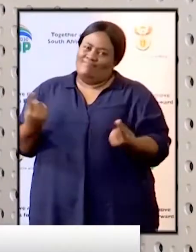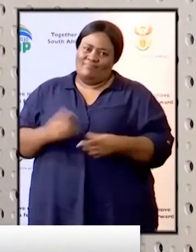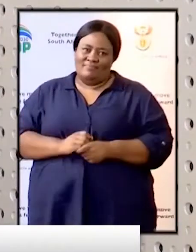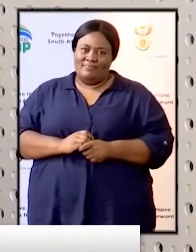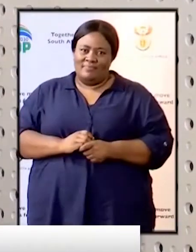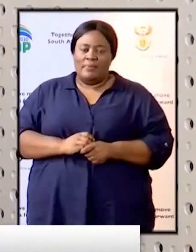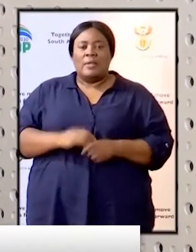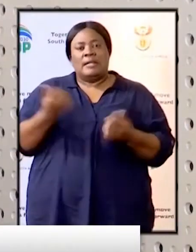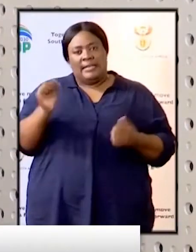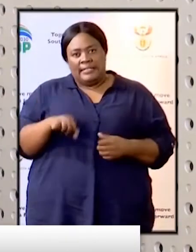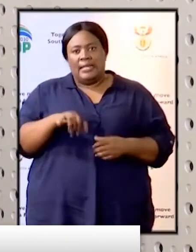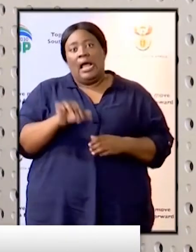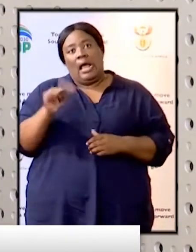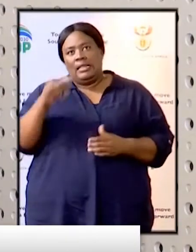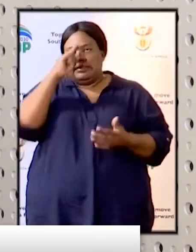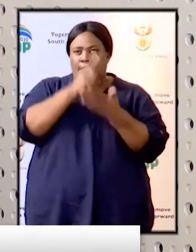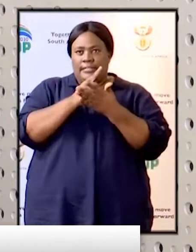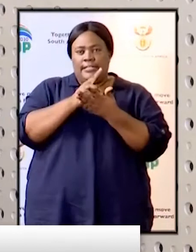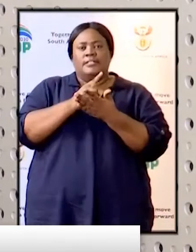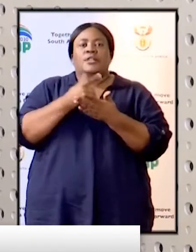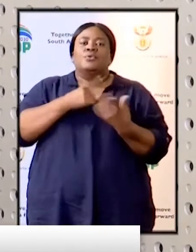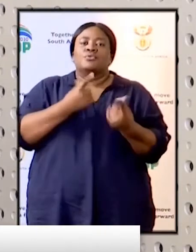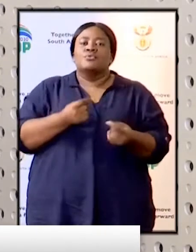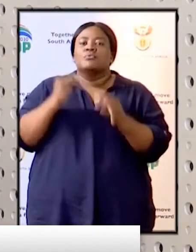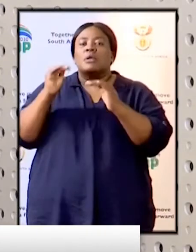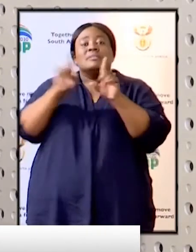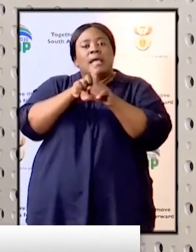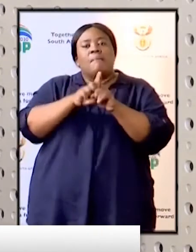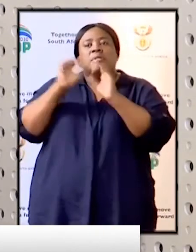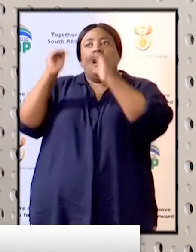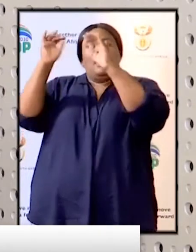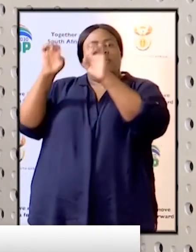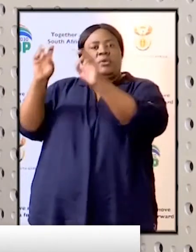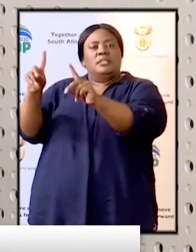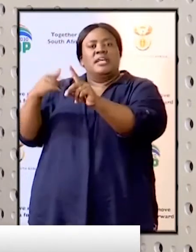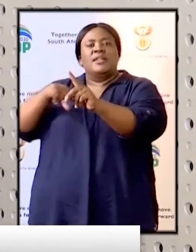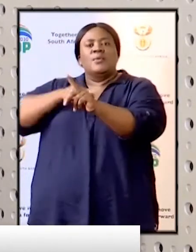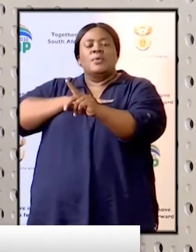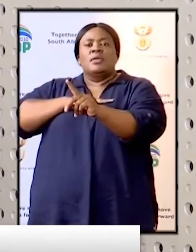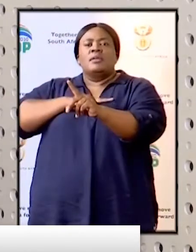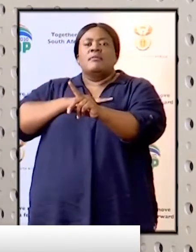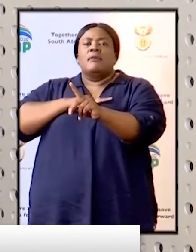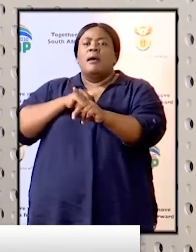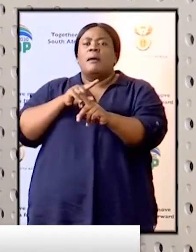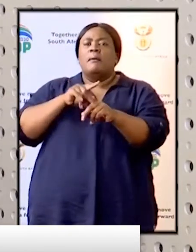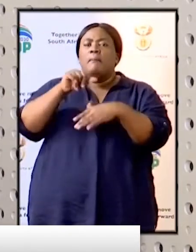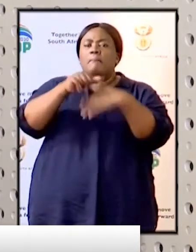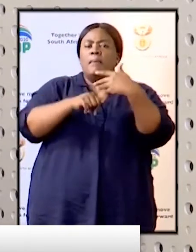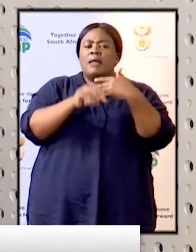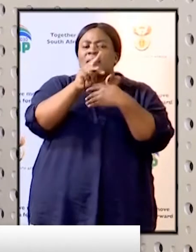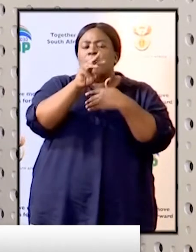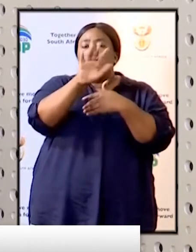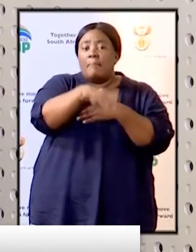Amongst other decisions we took, like higher education, we had to postpone the May-June exams, and